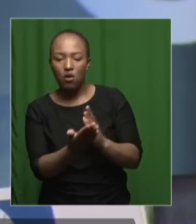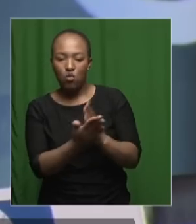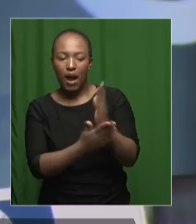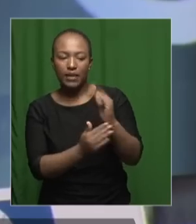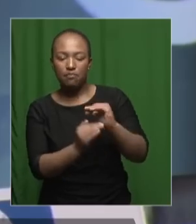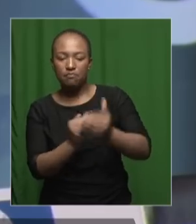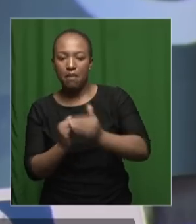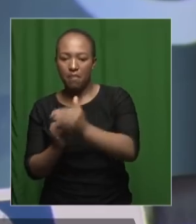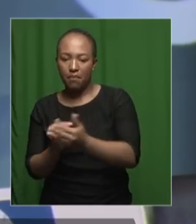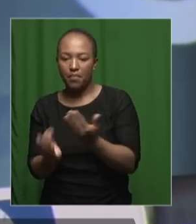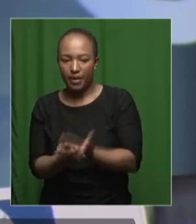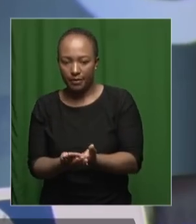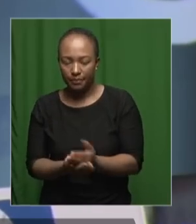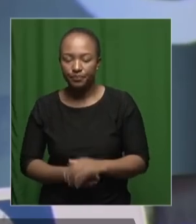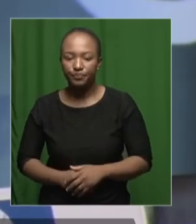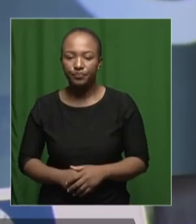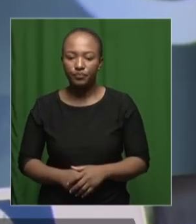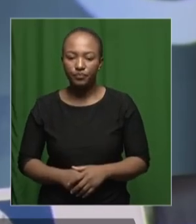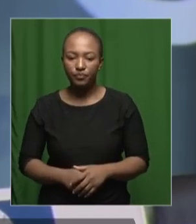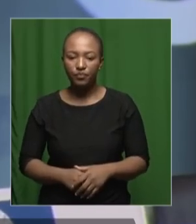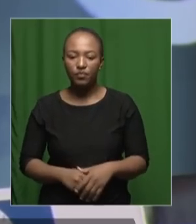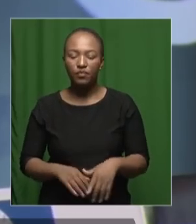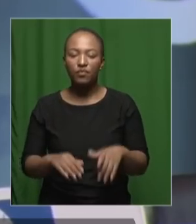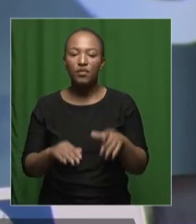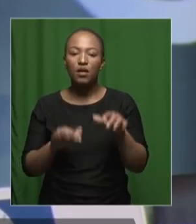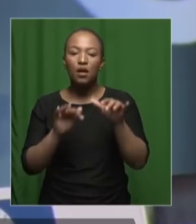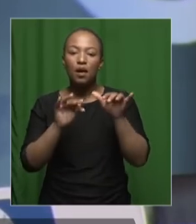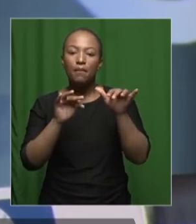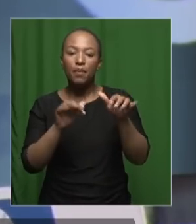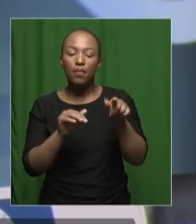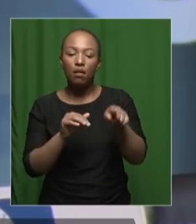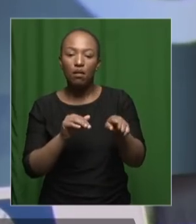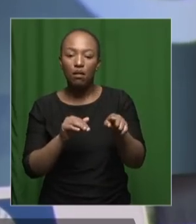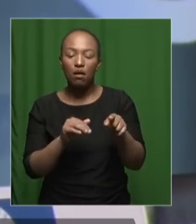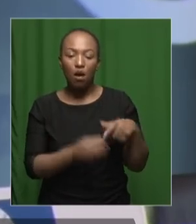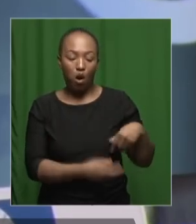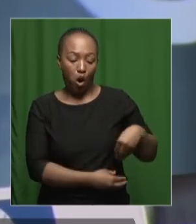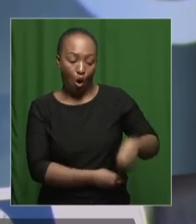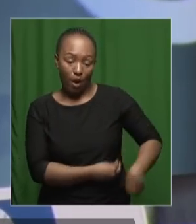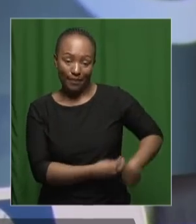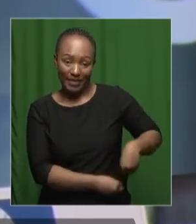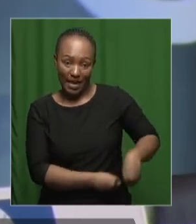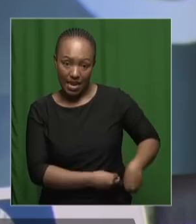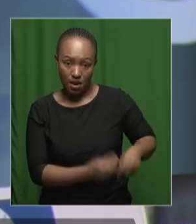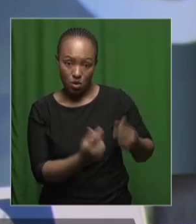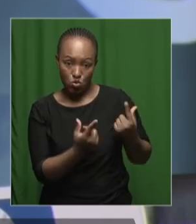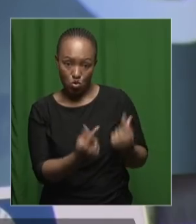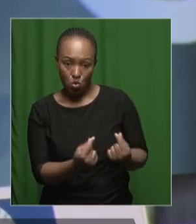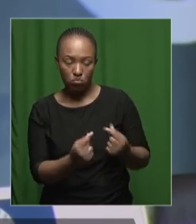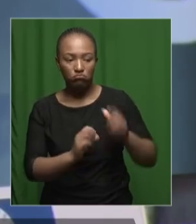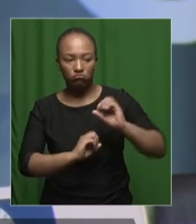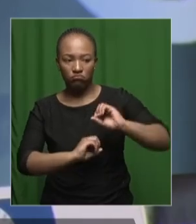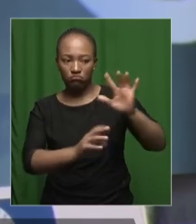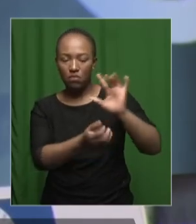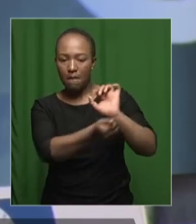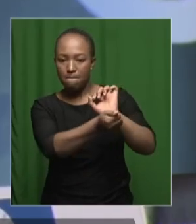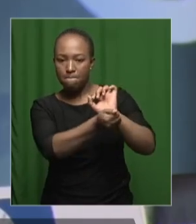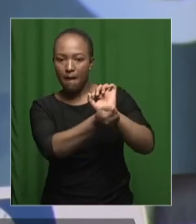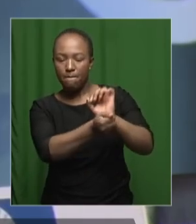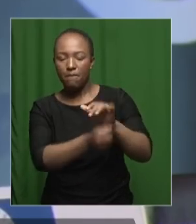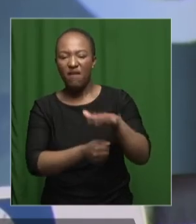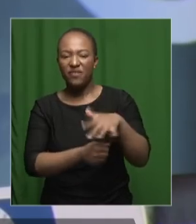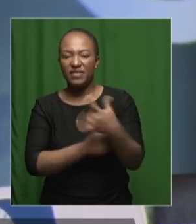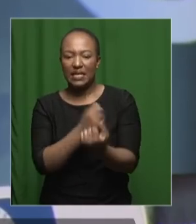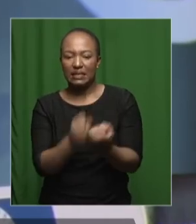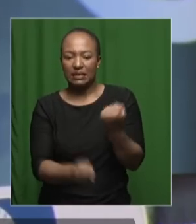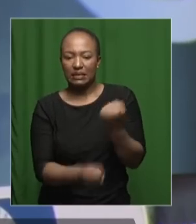then secondly, to jail corrupt people for the minimum of 15 years. Minimum of 15 years for corruption. I mean, we have an